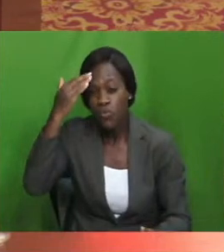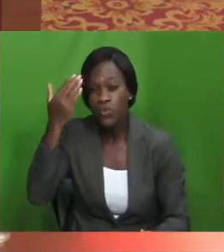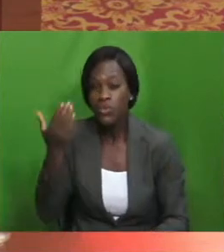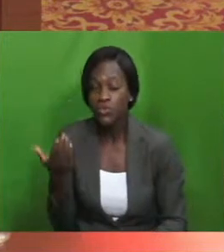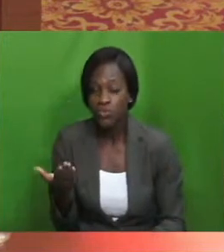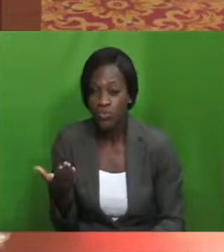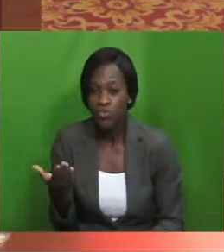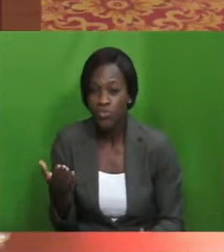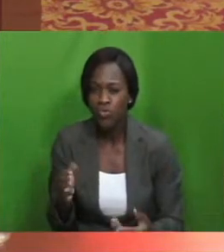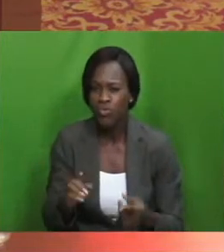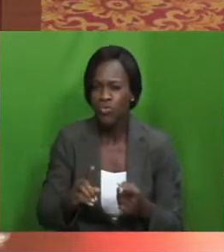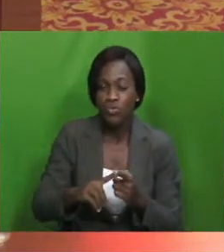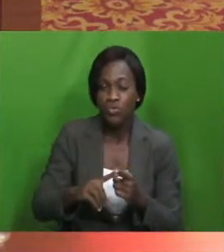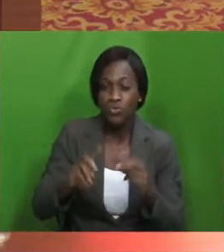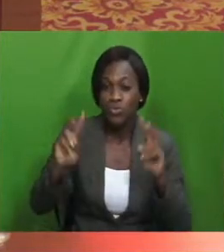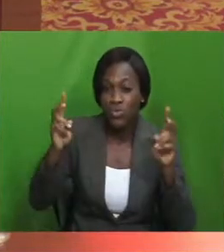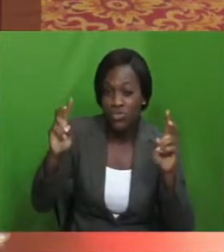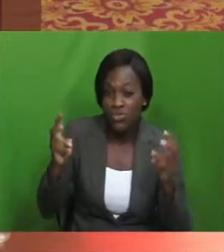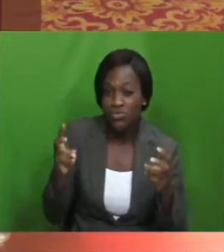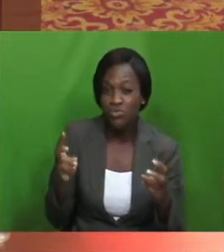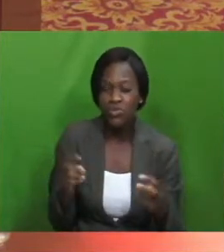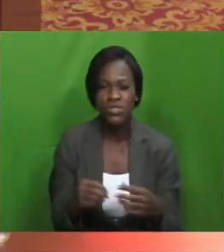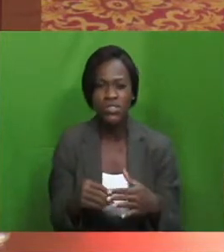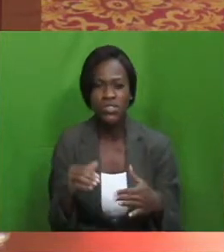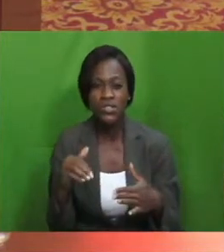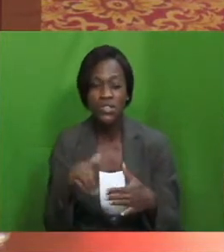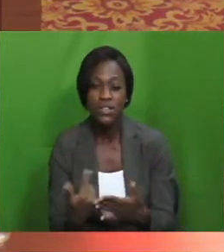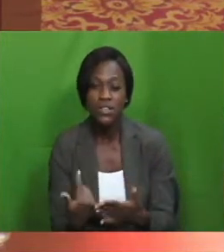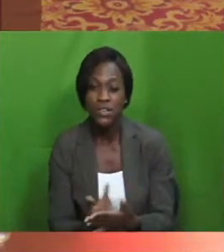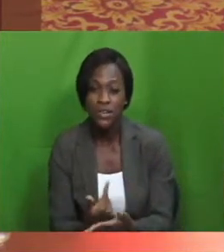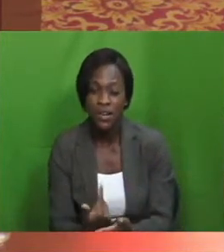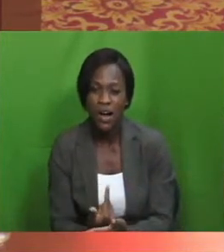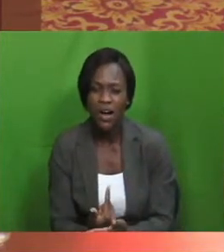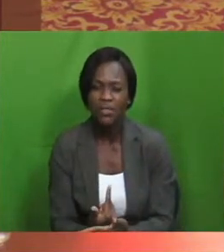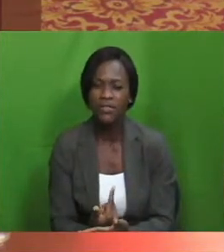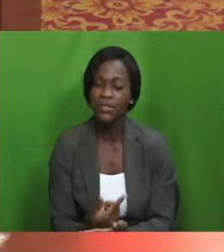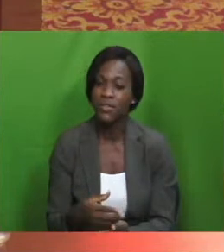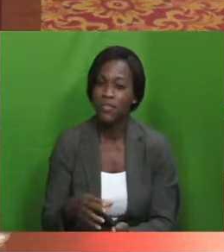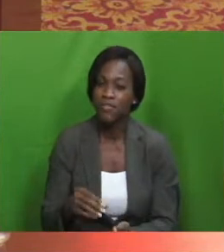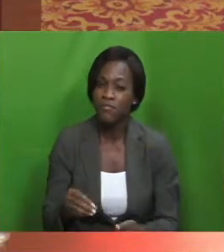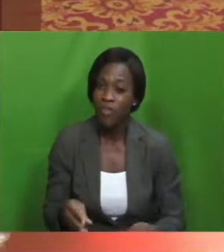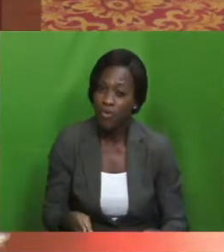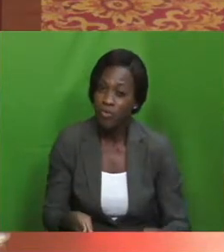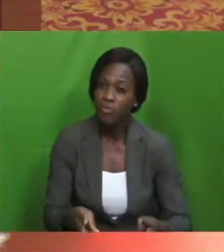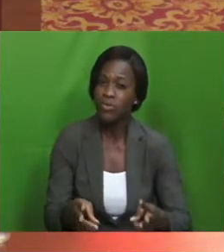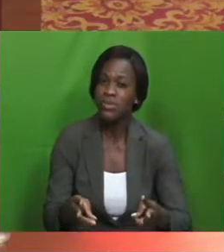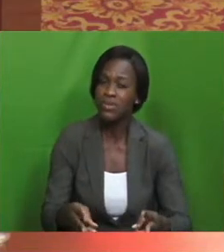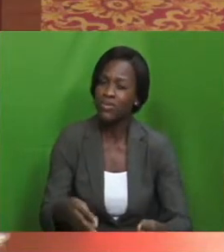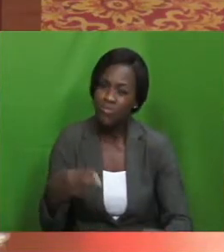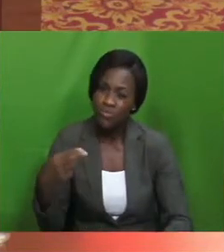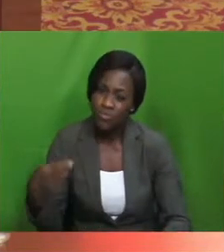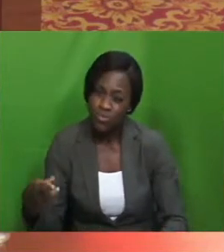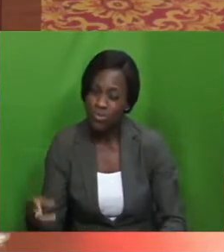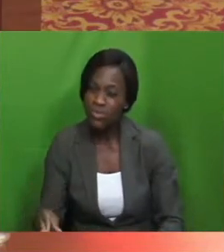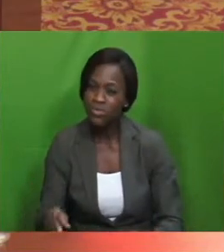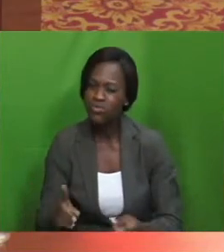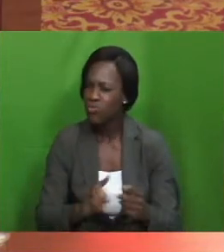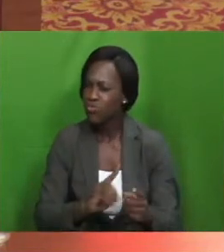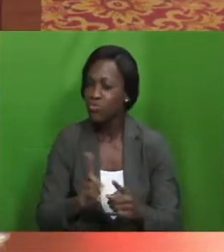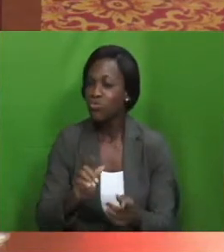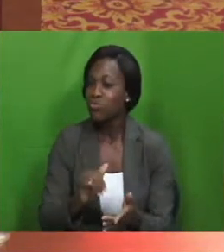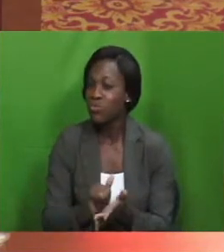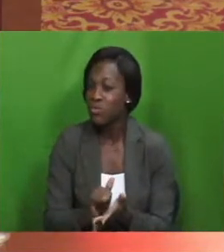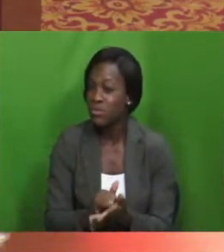to potential threats to the country and must join ranks to find resources, Mr. Speaker,